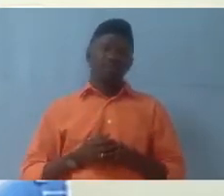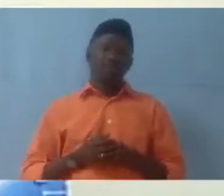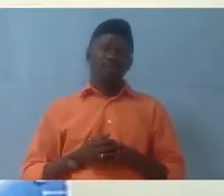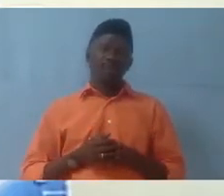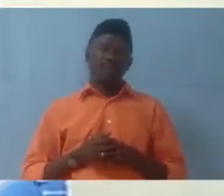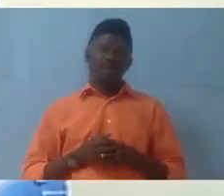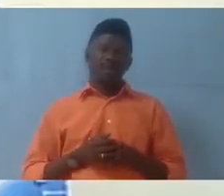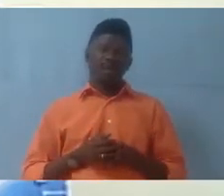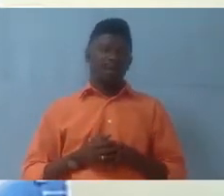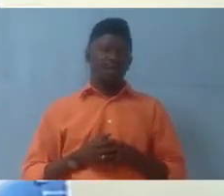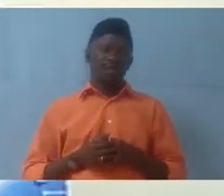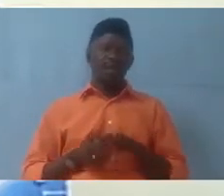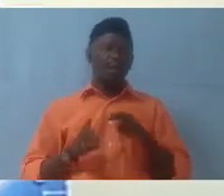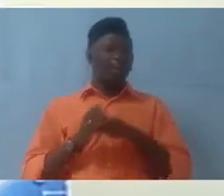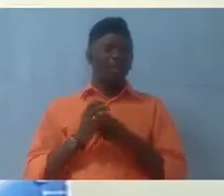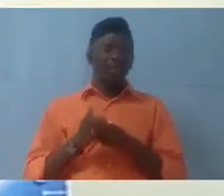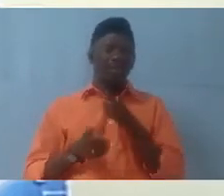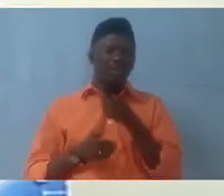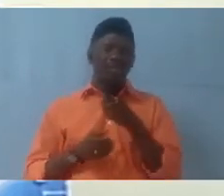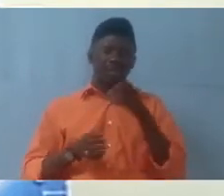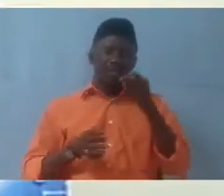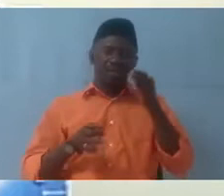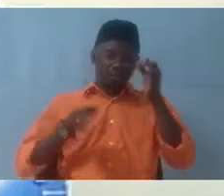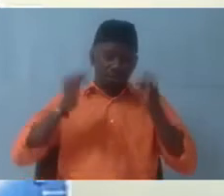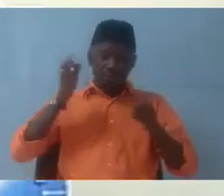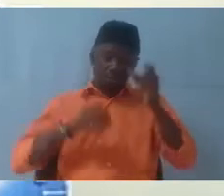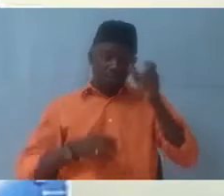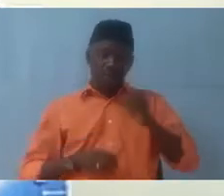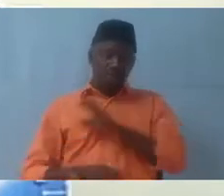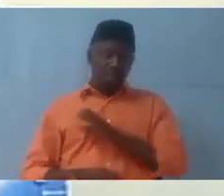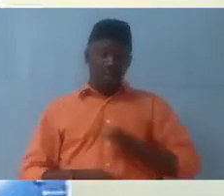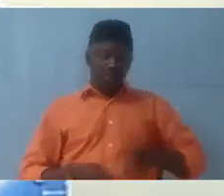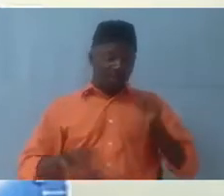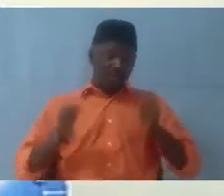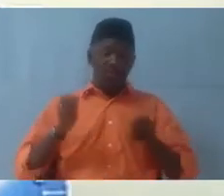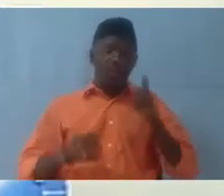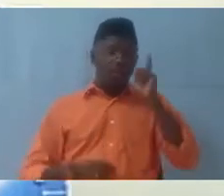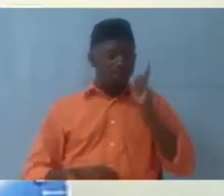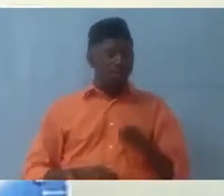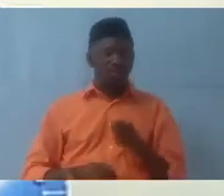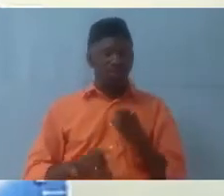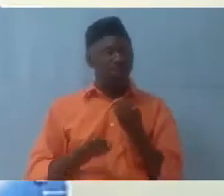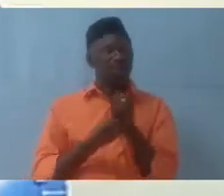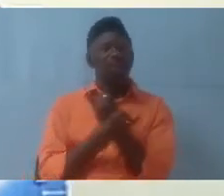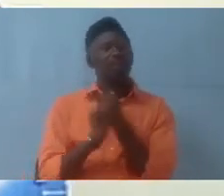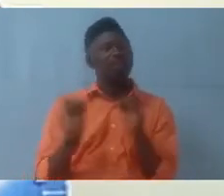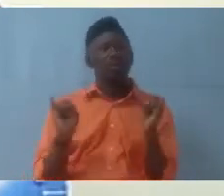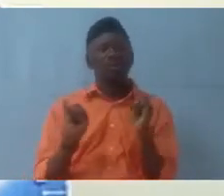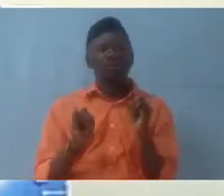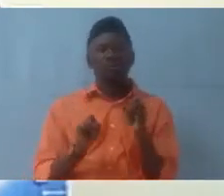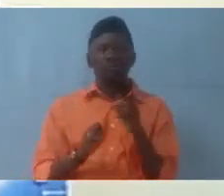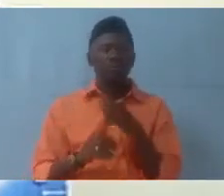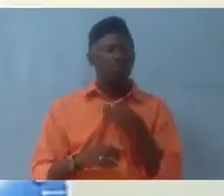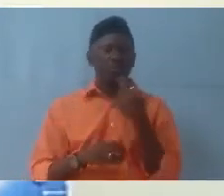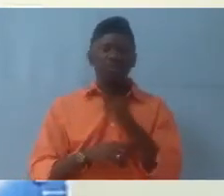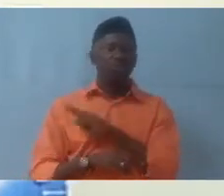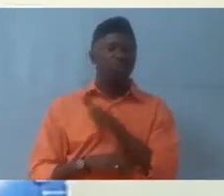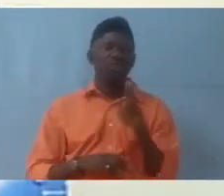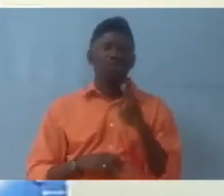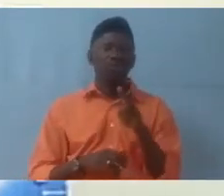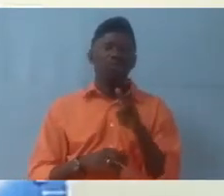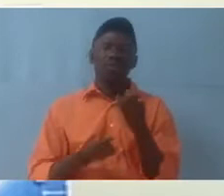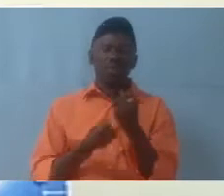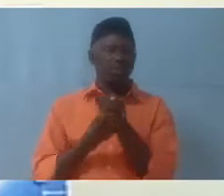very independent. Tayteme waron nañ ko gis ne ko xamne ni kuy dox ak sagom la. And like I said, not only be independent, but to be seen